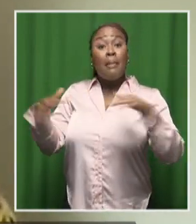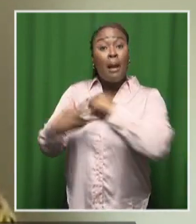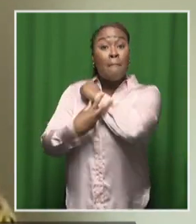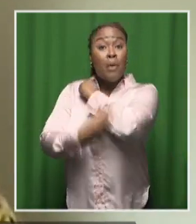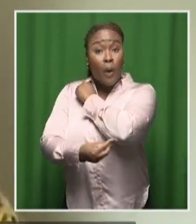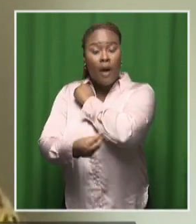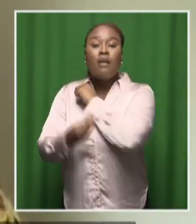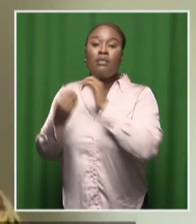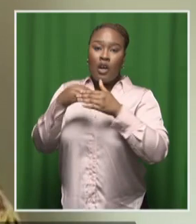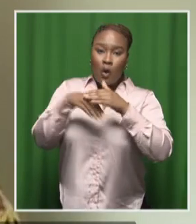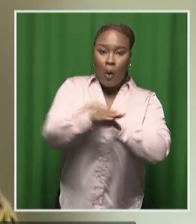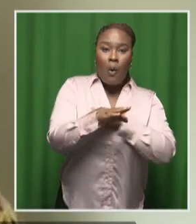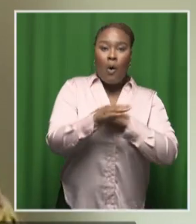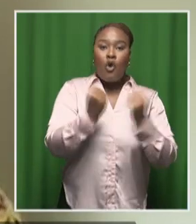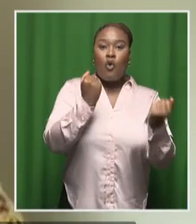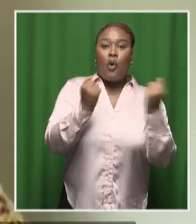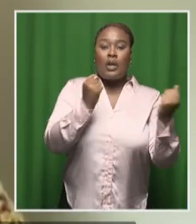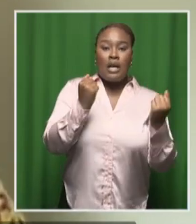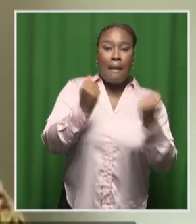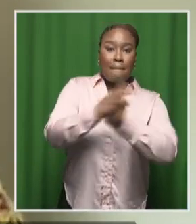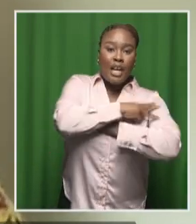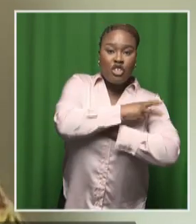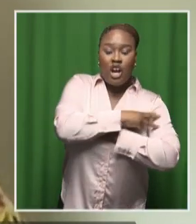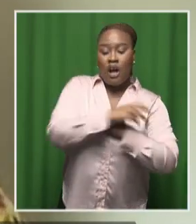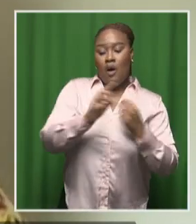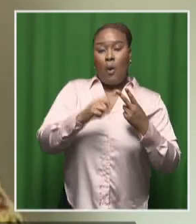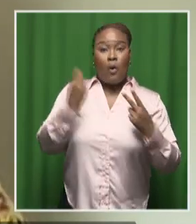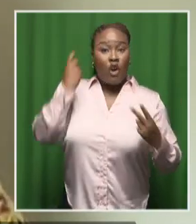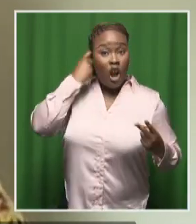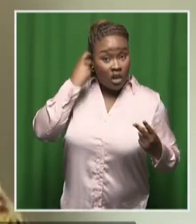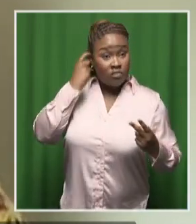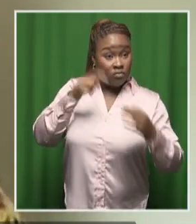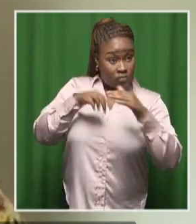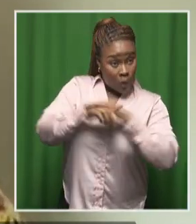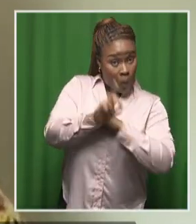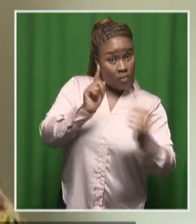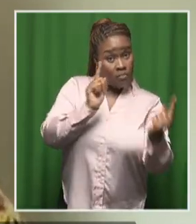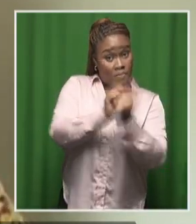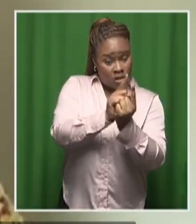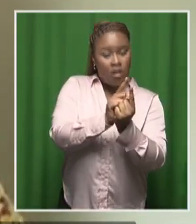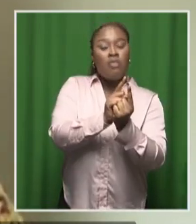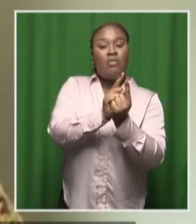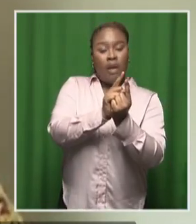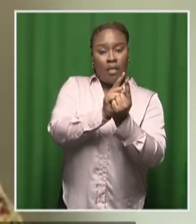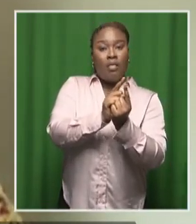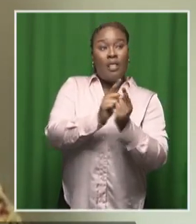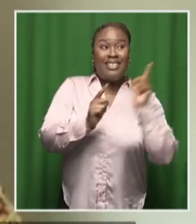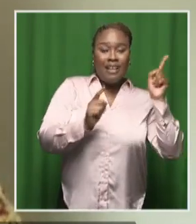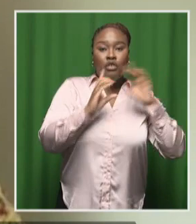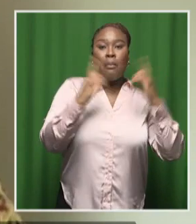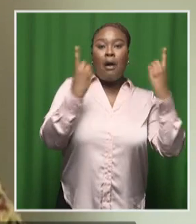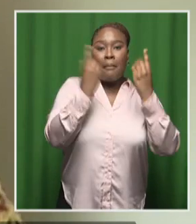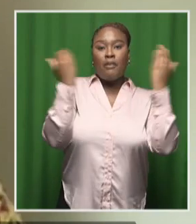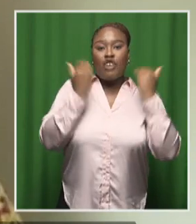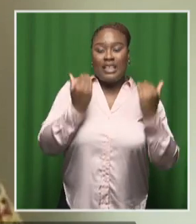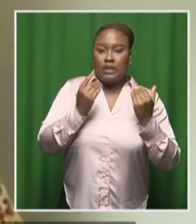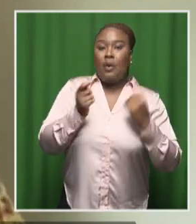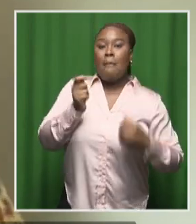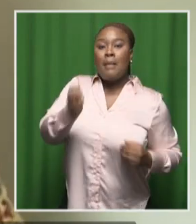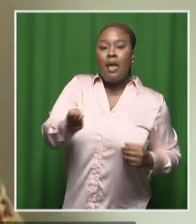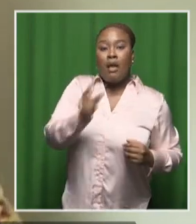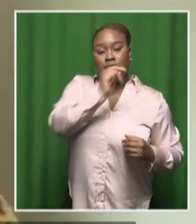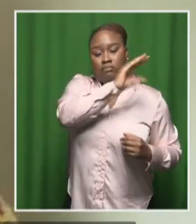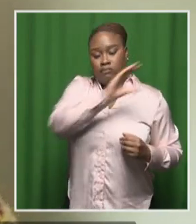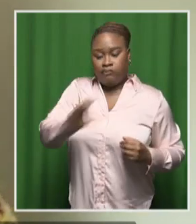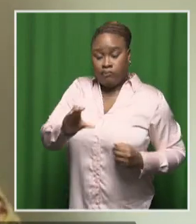is done, they will pay for it. And it's no longer an issue. It's just that people don't know that that